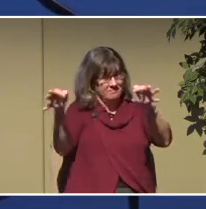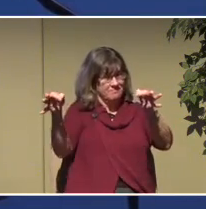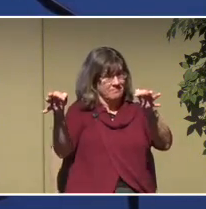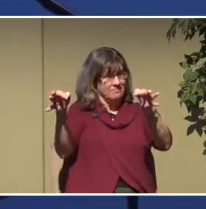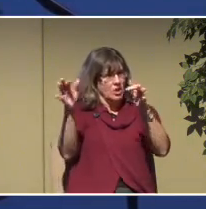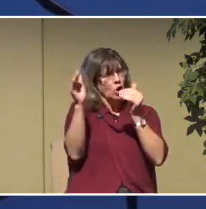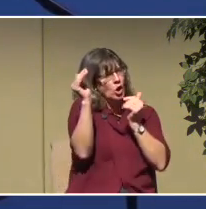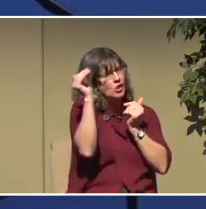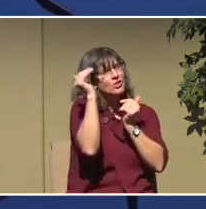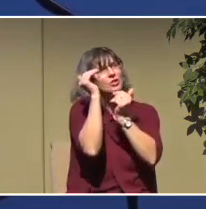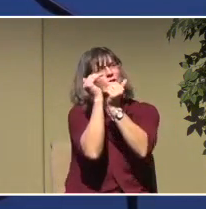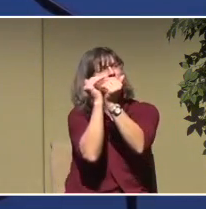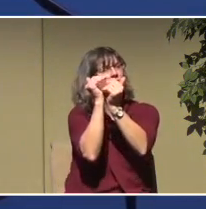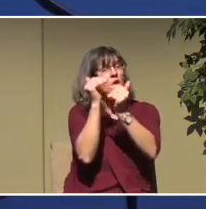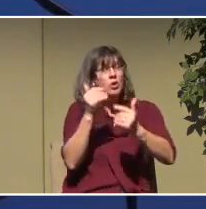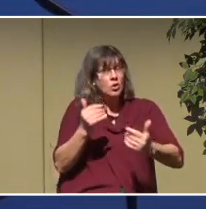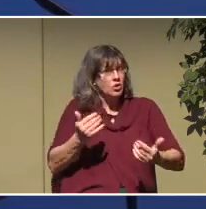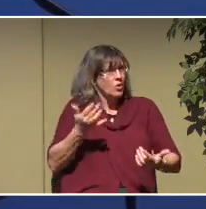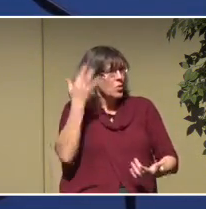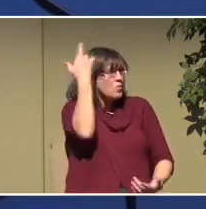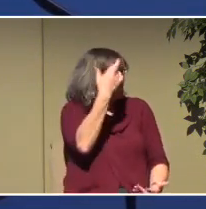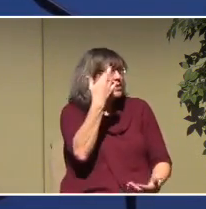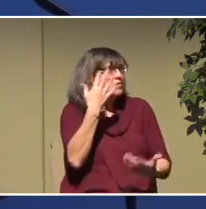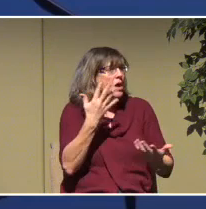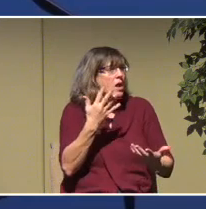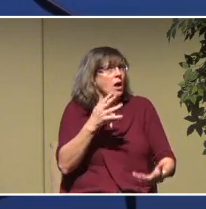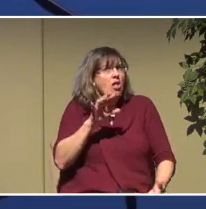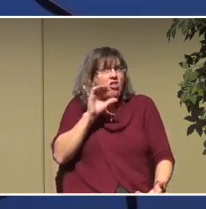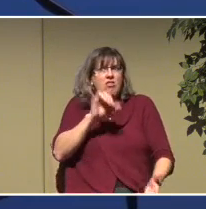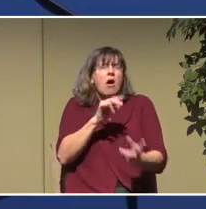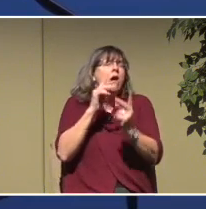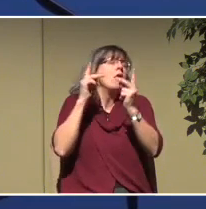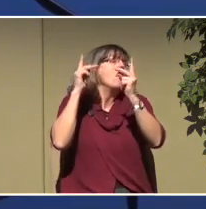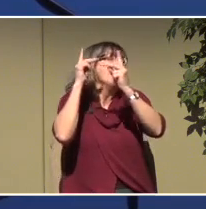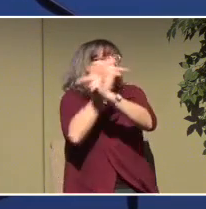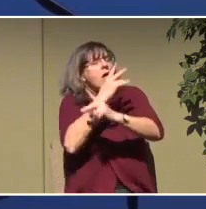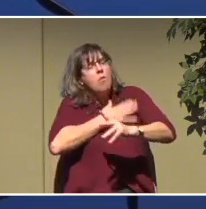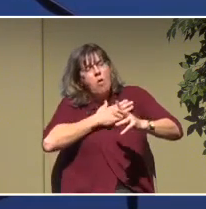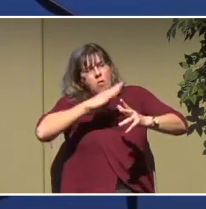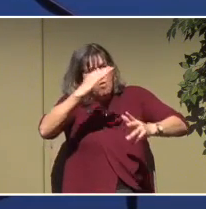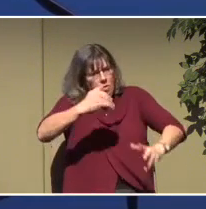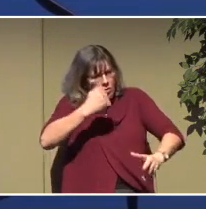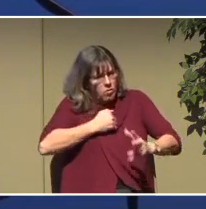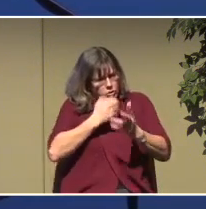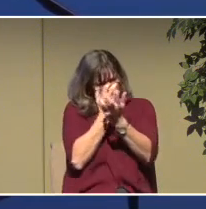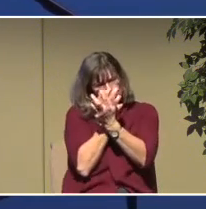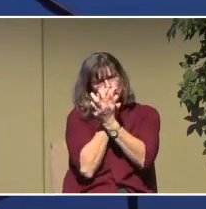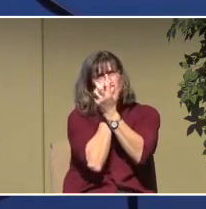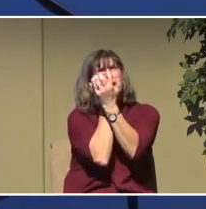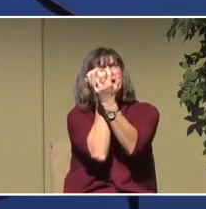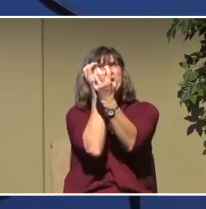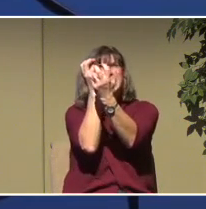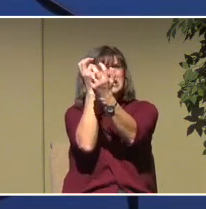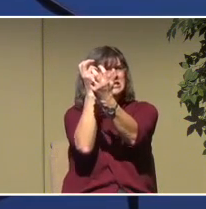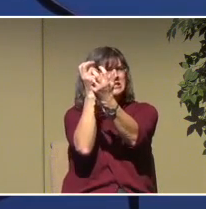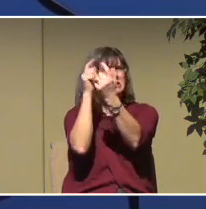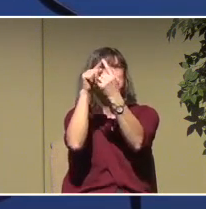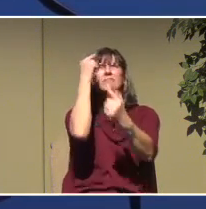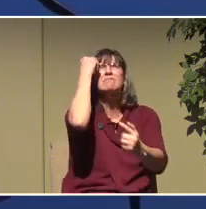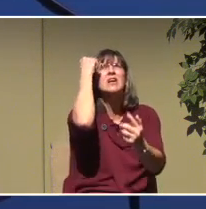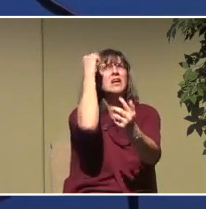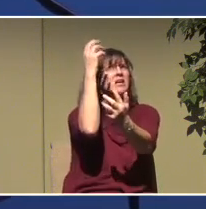intimacy, because this is his very soul crying out to his